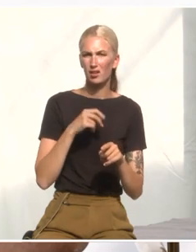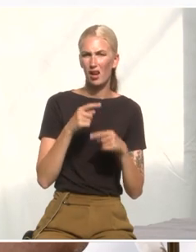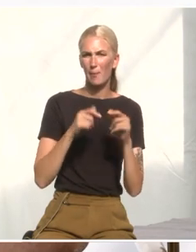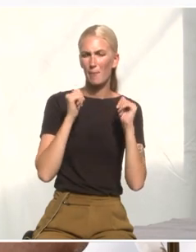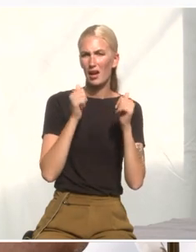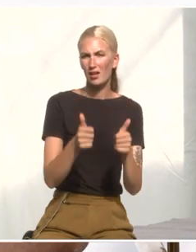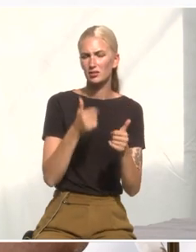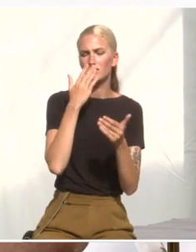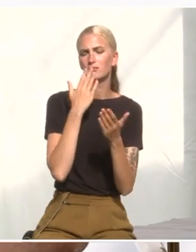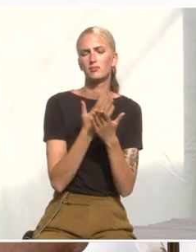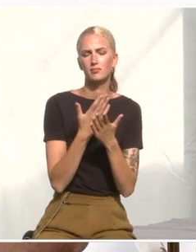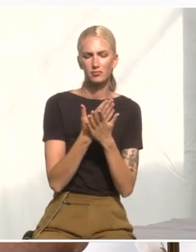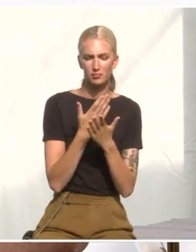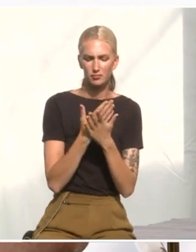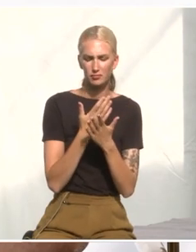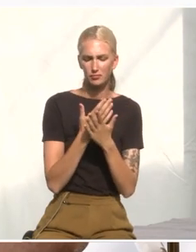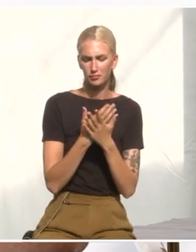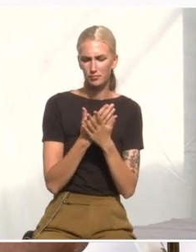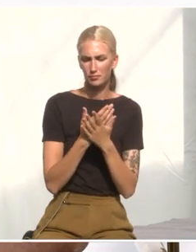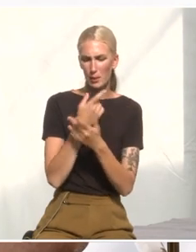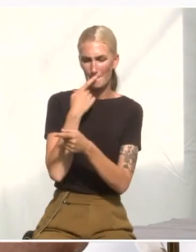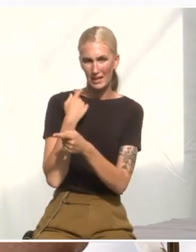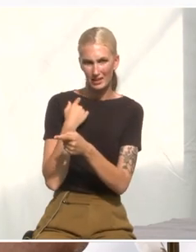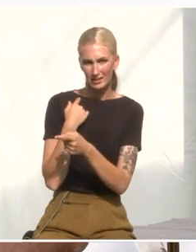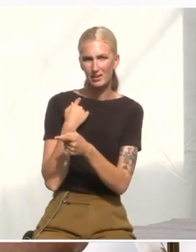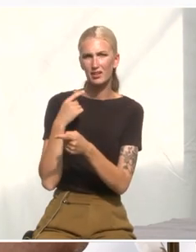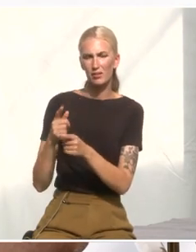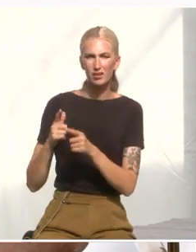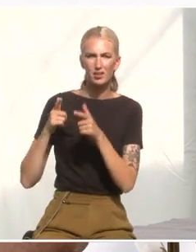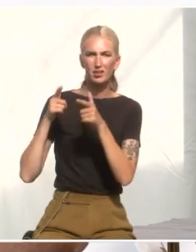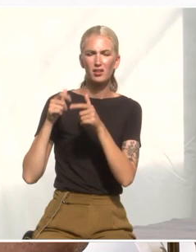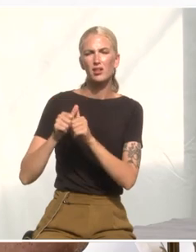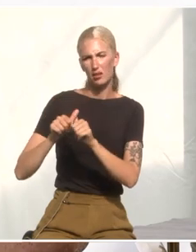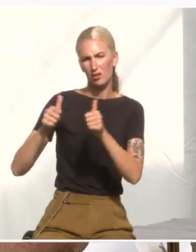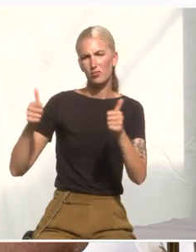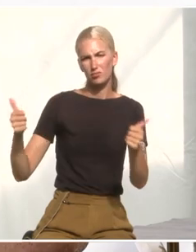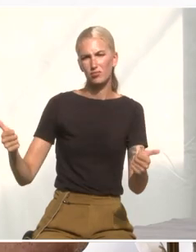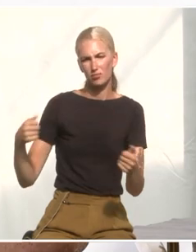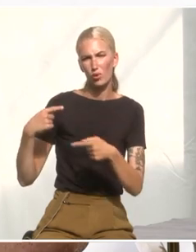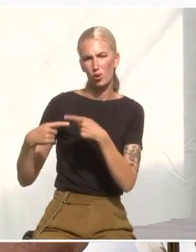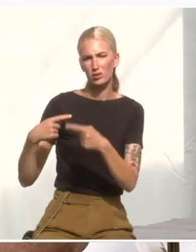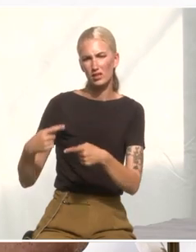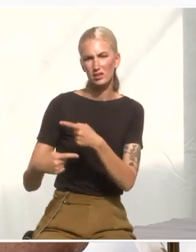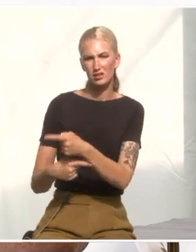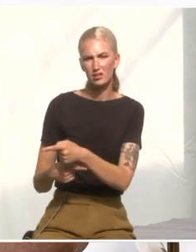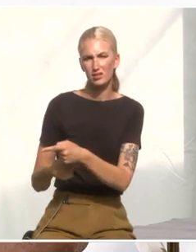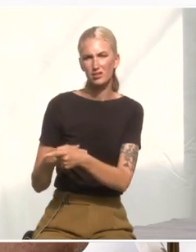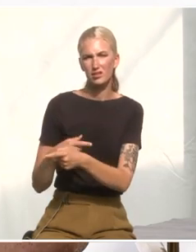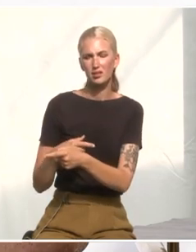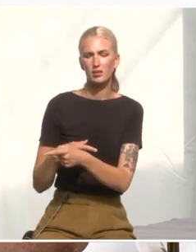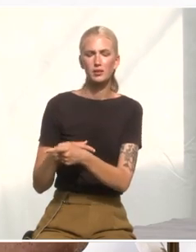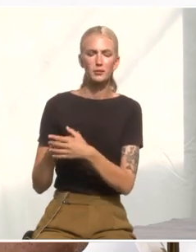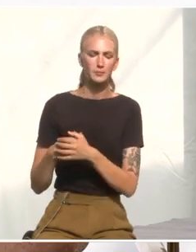example, when we began to work with men who are going through divorce, we have a program, Erosta Elossa, Alive Through